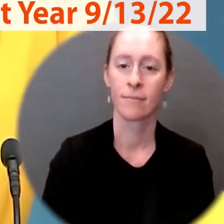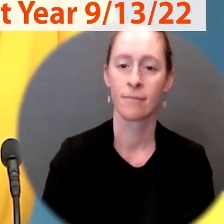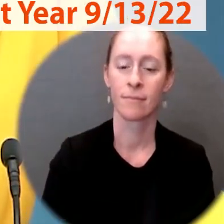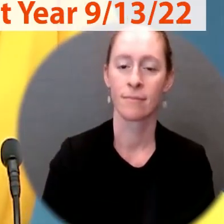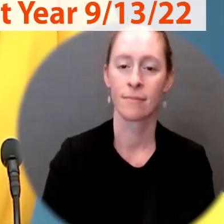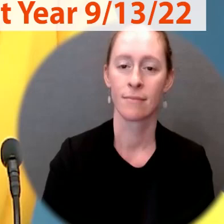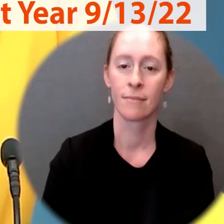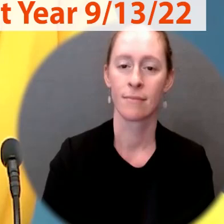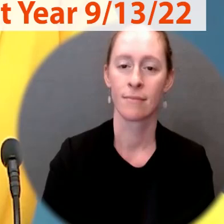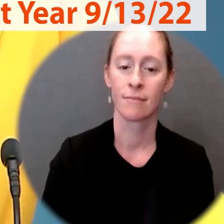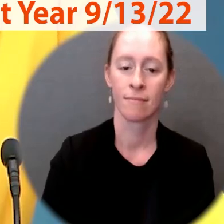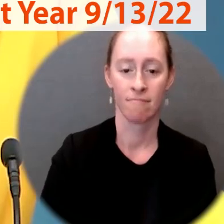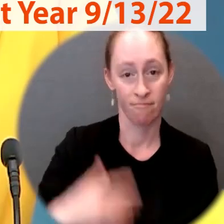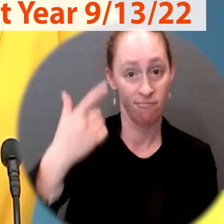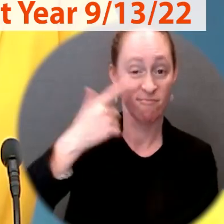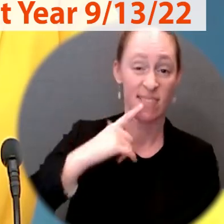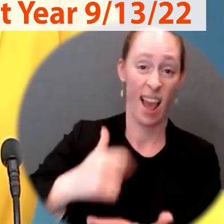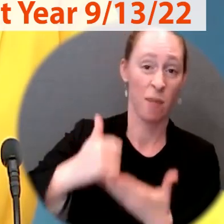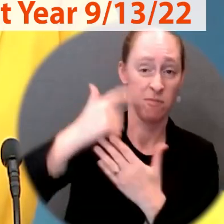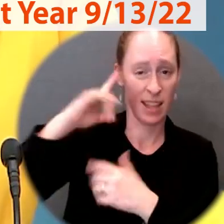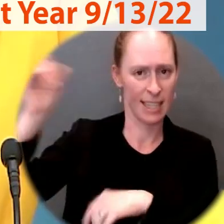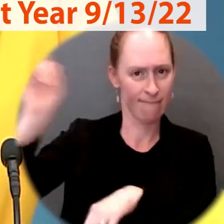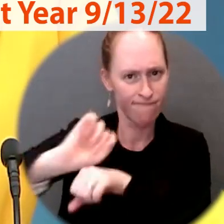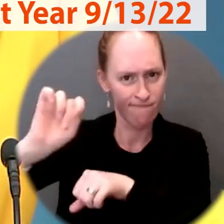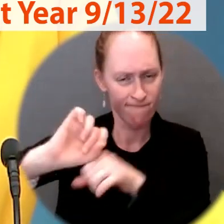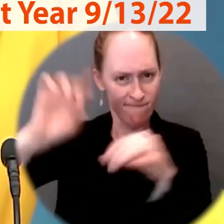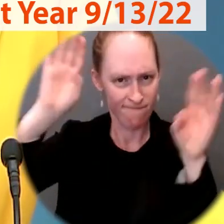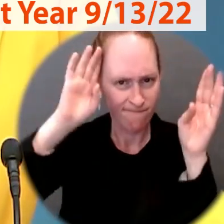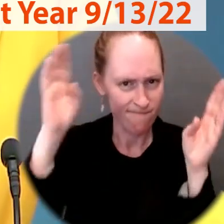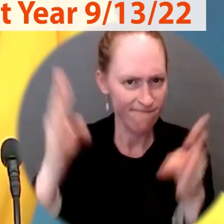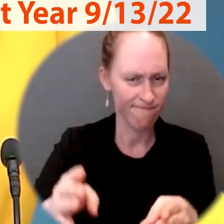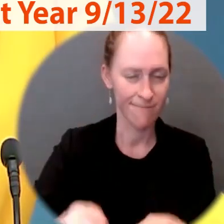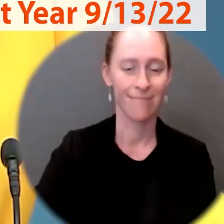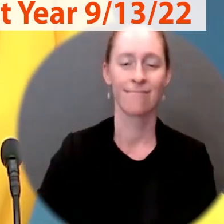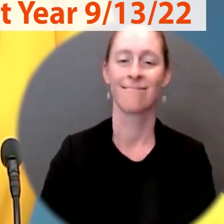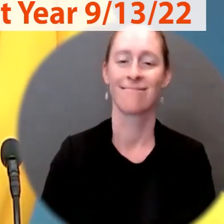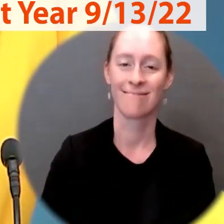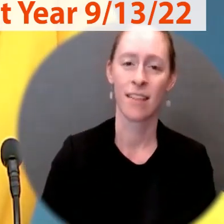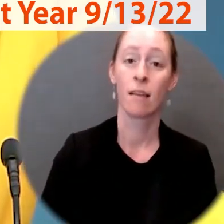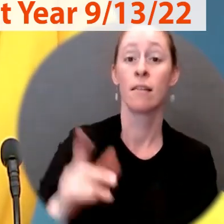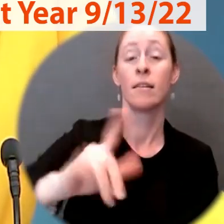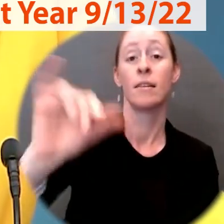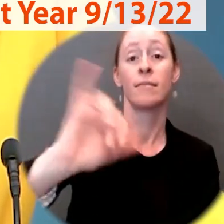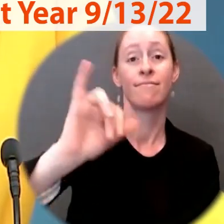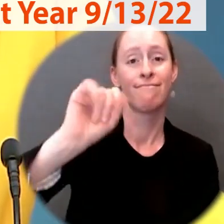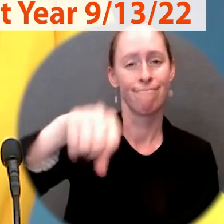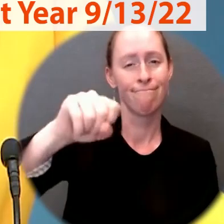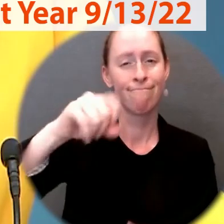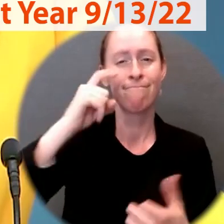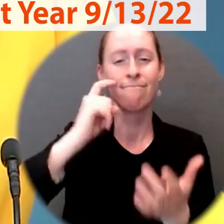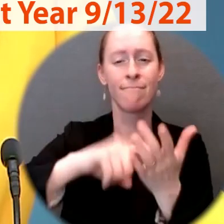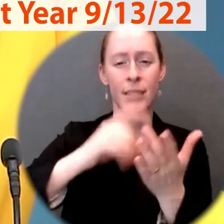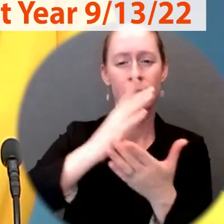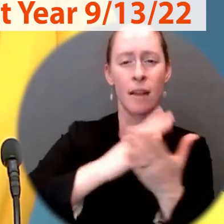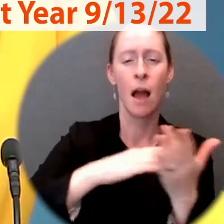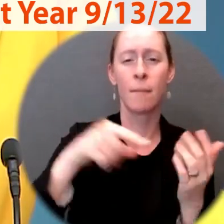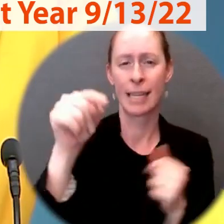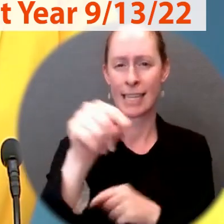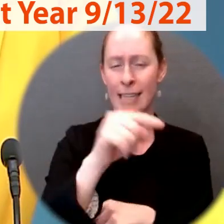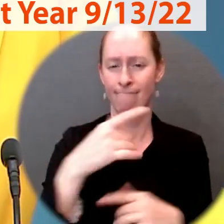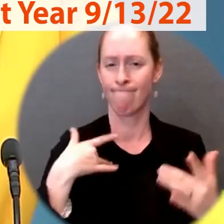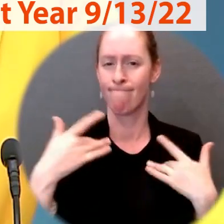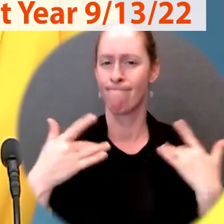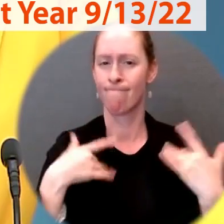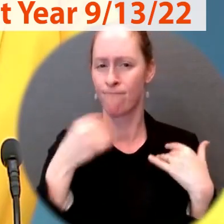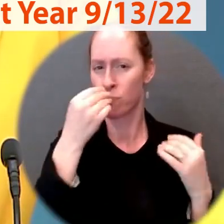leadership of this president. This month, we saw some welcome moderation in the price increases for food at the grocery store.